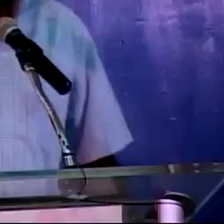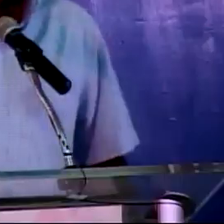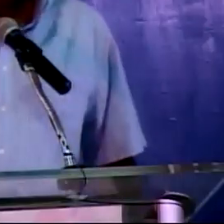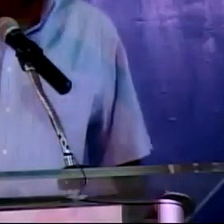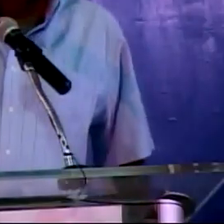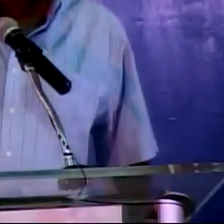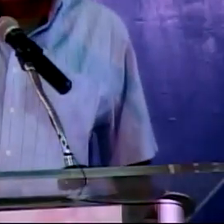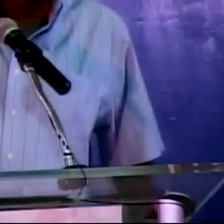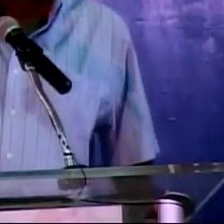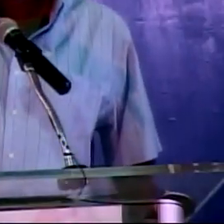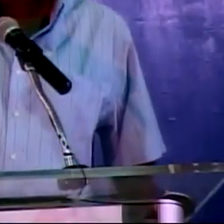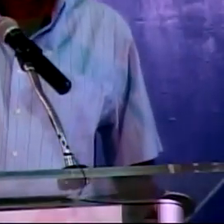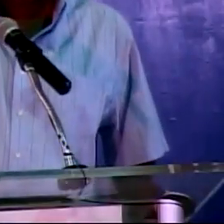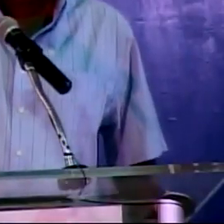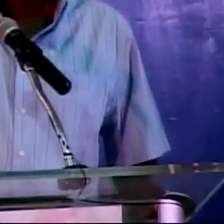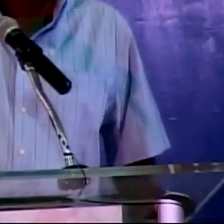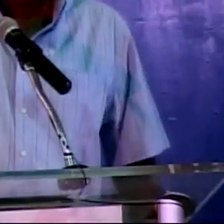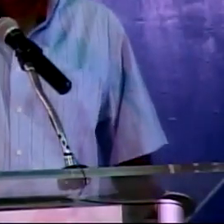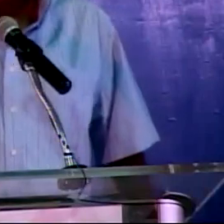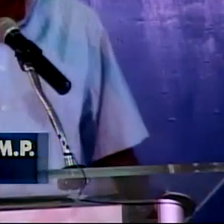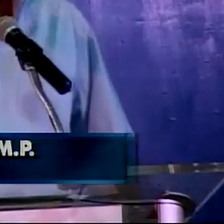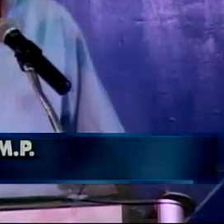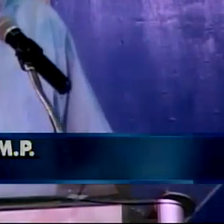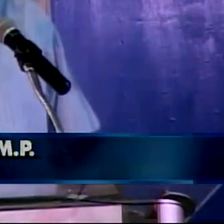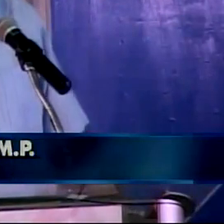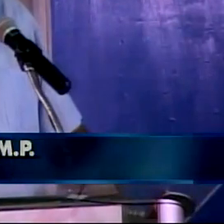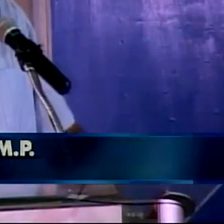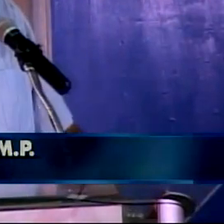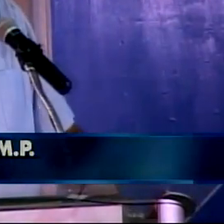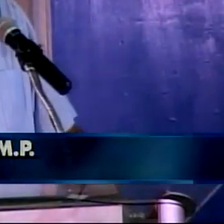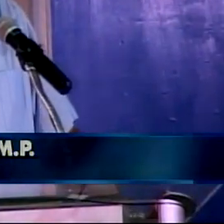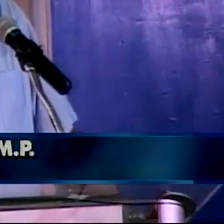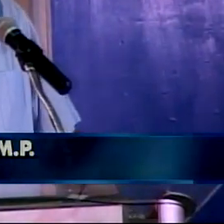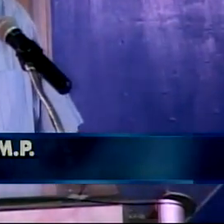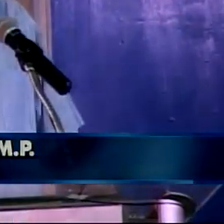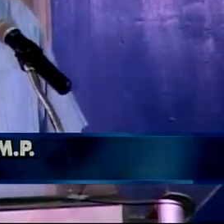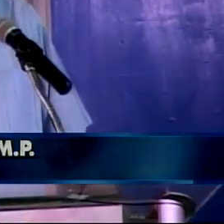The 20th of November, yes, good people.